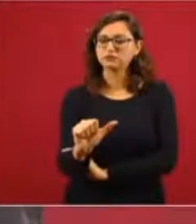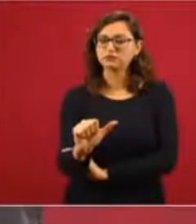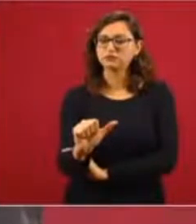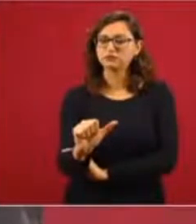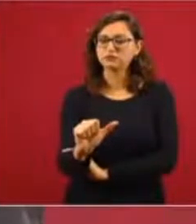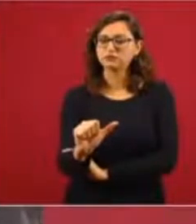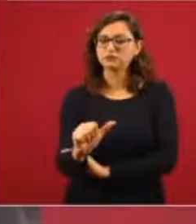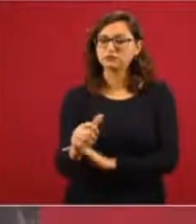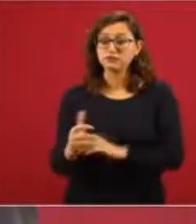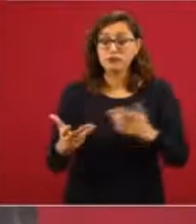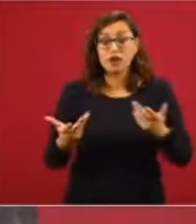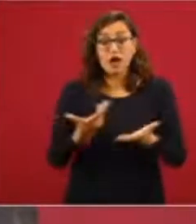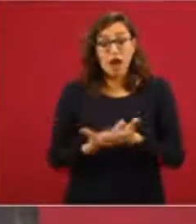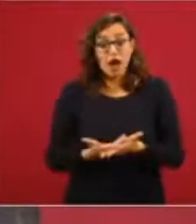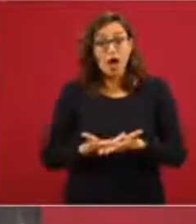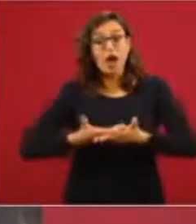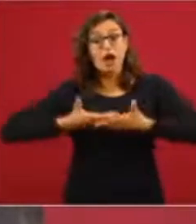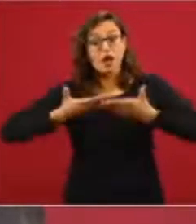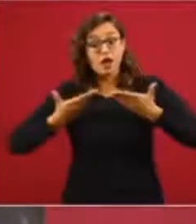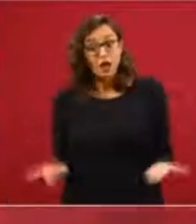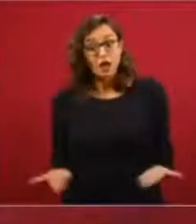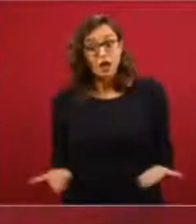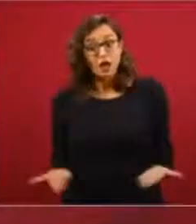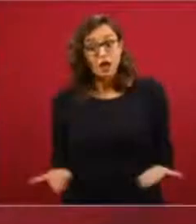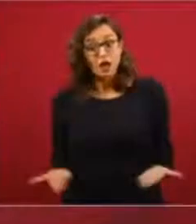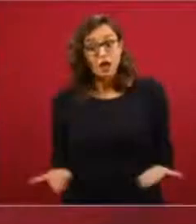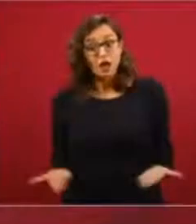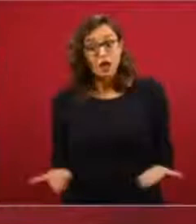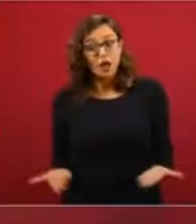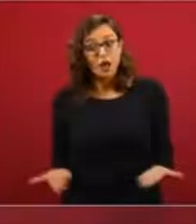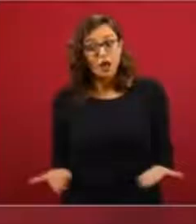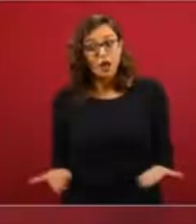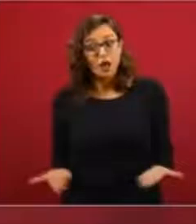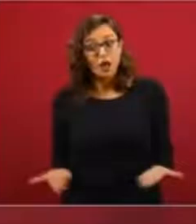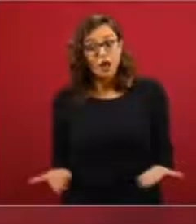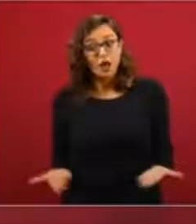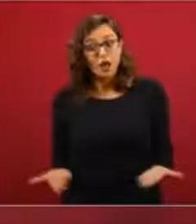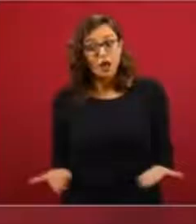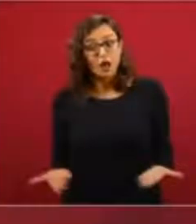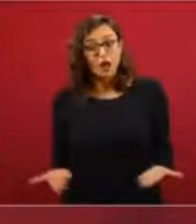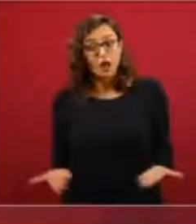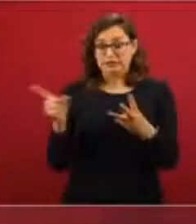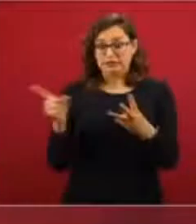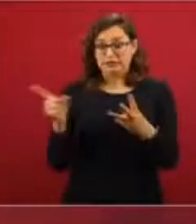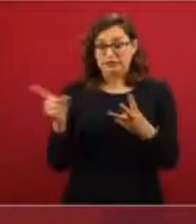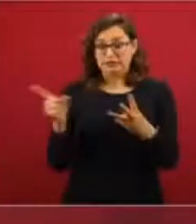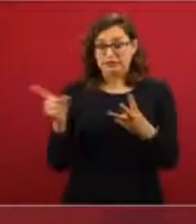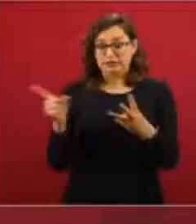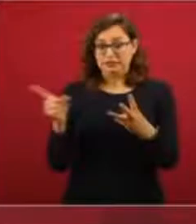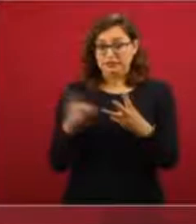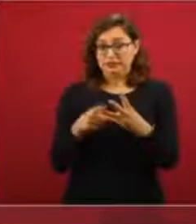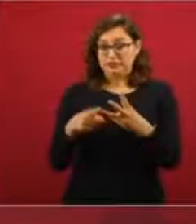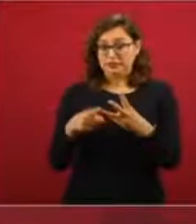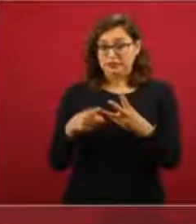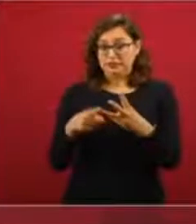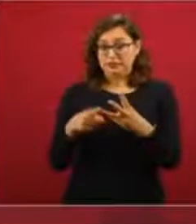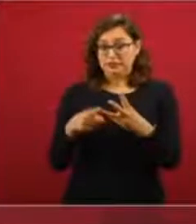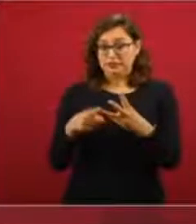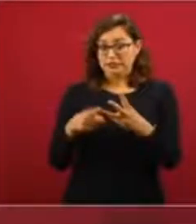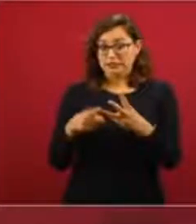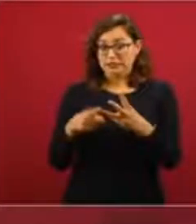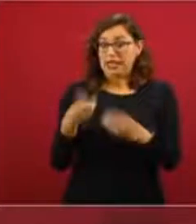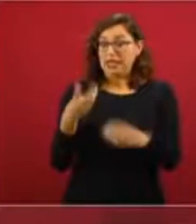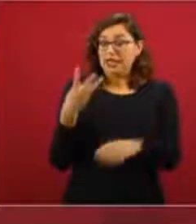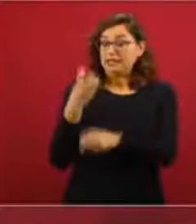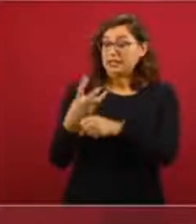si está establecido que So therefore, if it is established para el tercer año for the